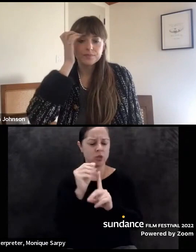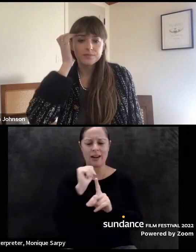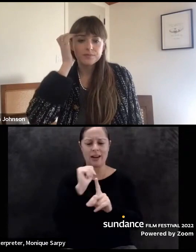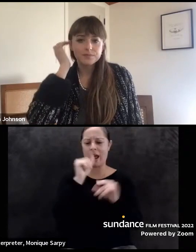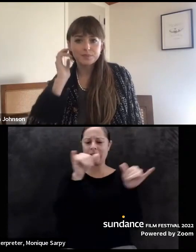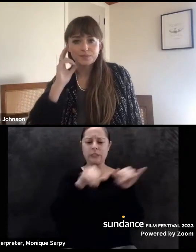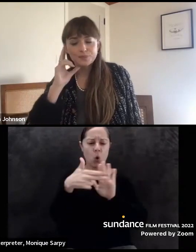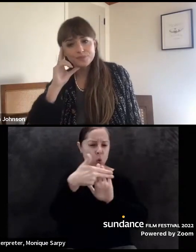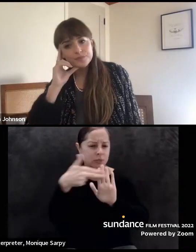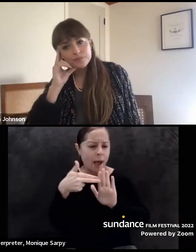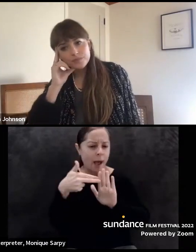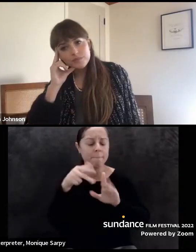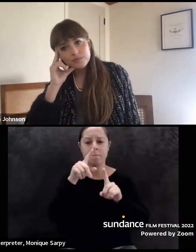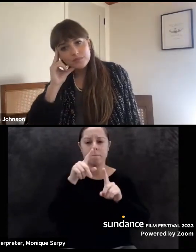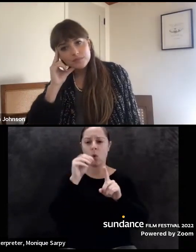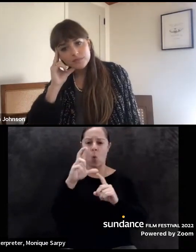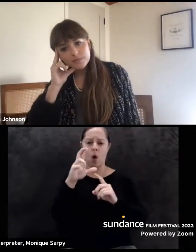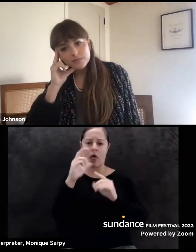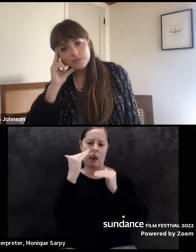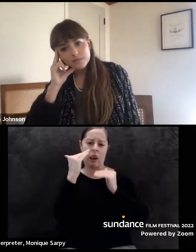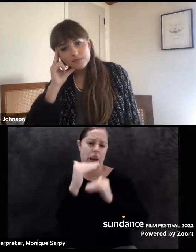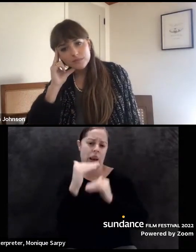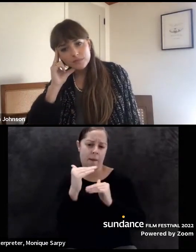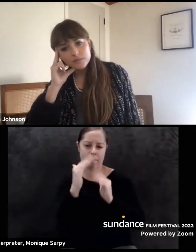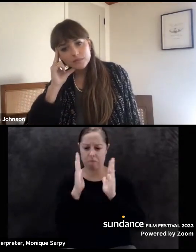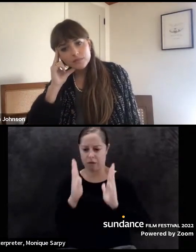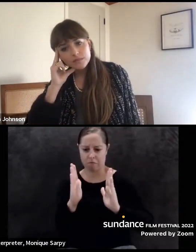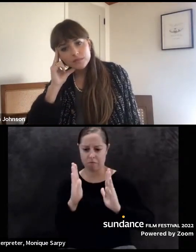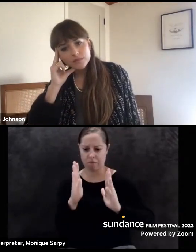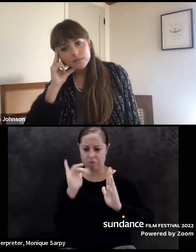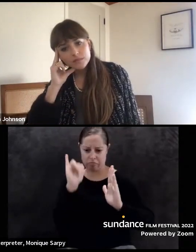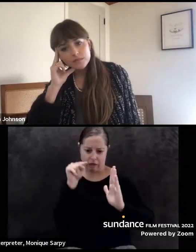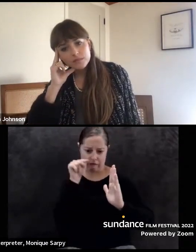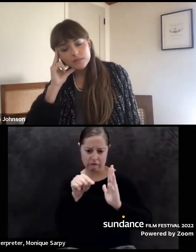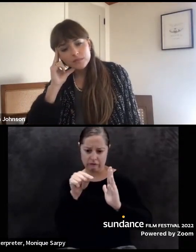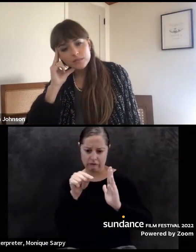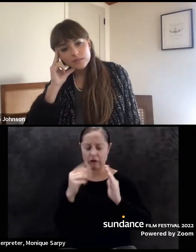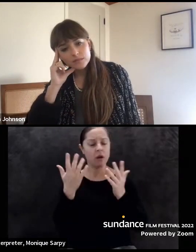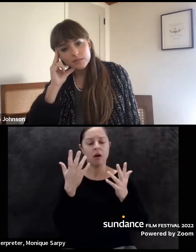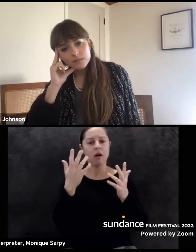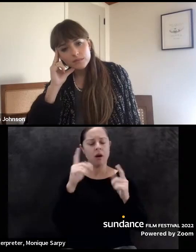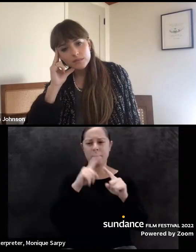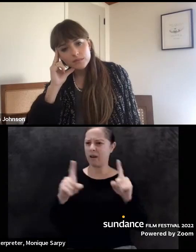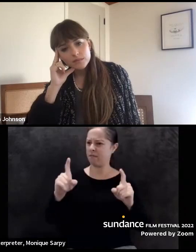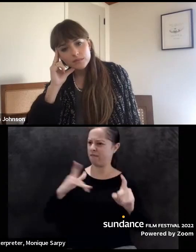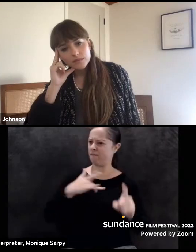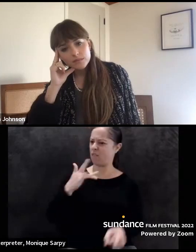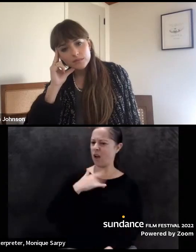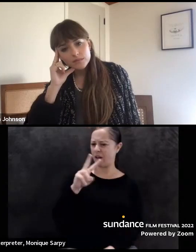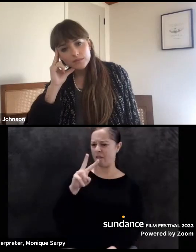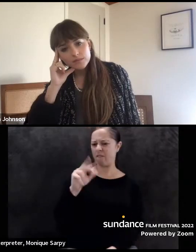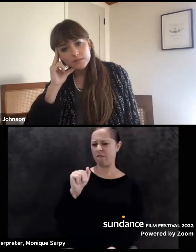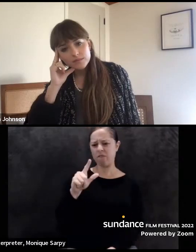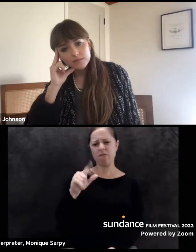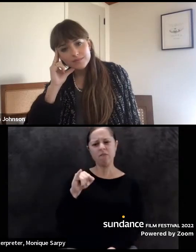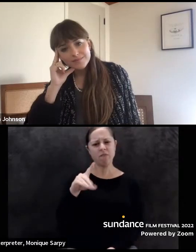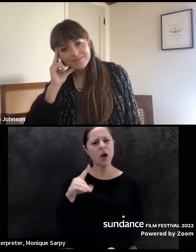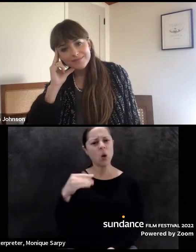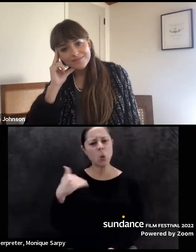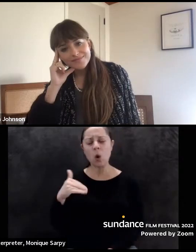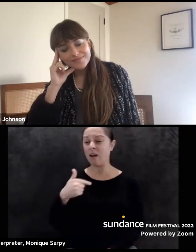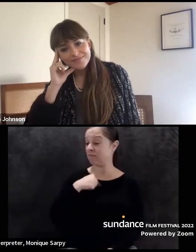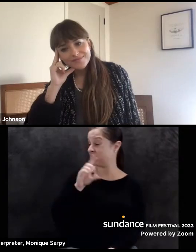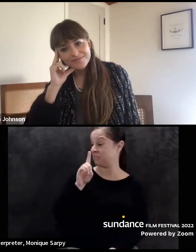box, but a way to give our perspective truth and validity. And so I just remember, you know, just DMing him like I